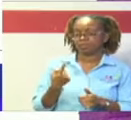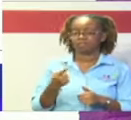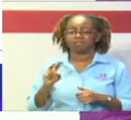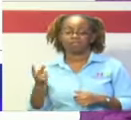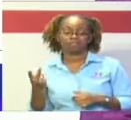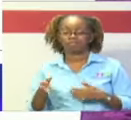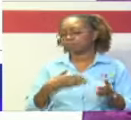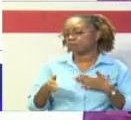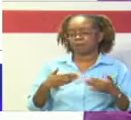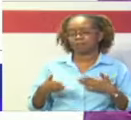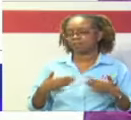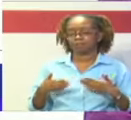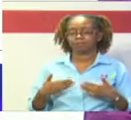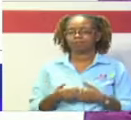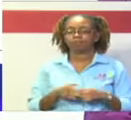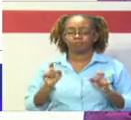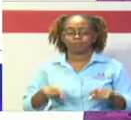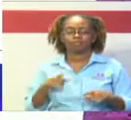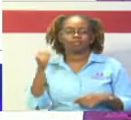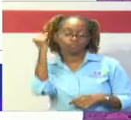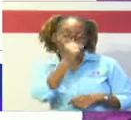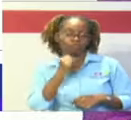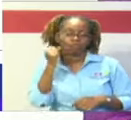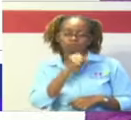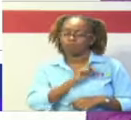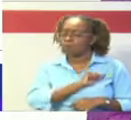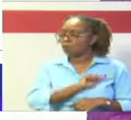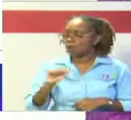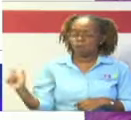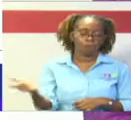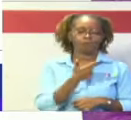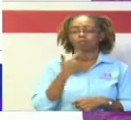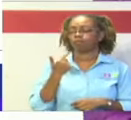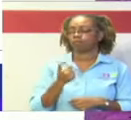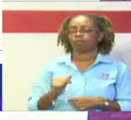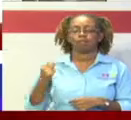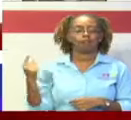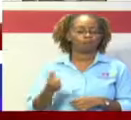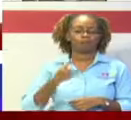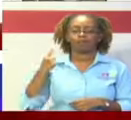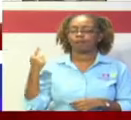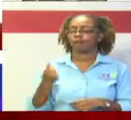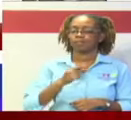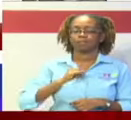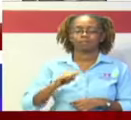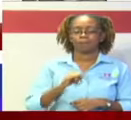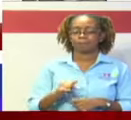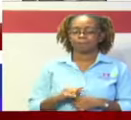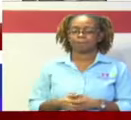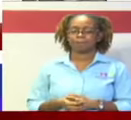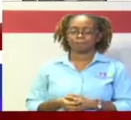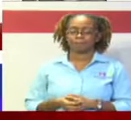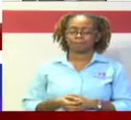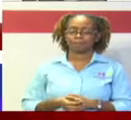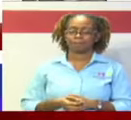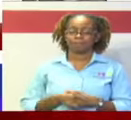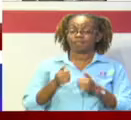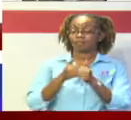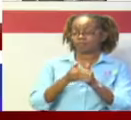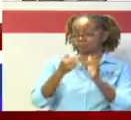seriously and act to try and reduce the number of infections. Thank you very much, Professor Carrington. We now